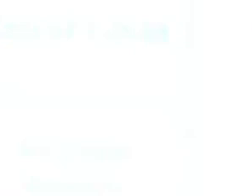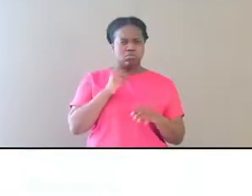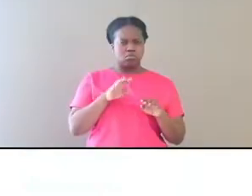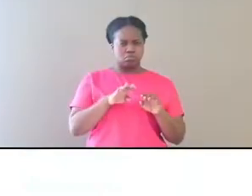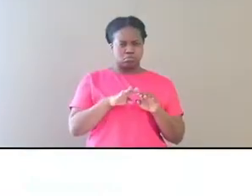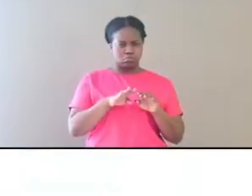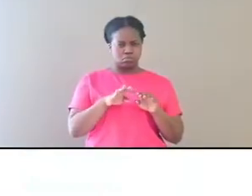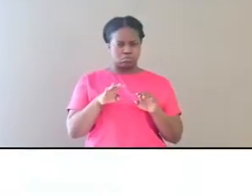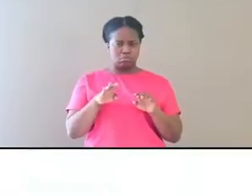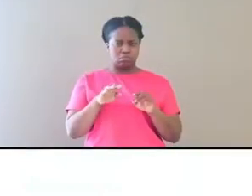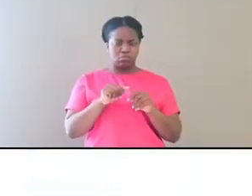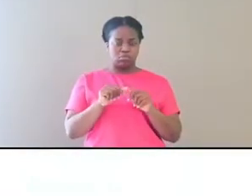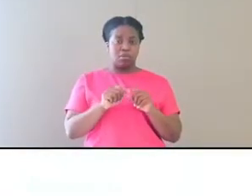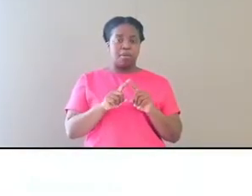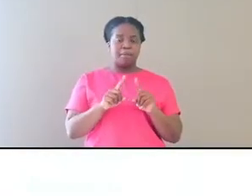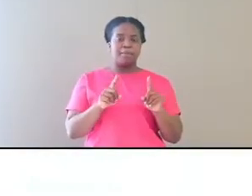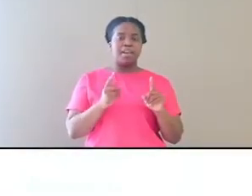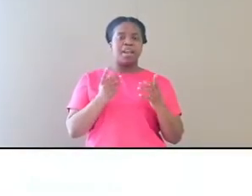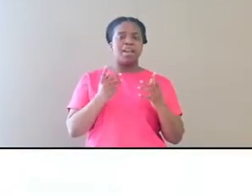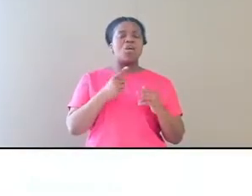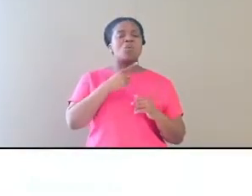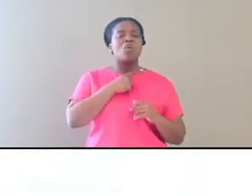our population is starting to age.